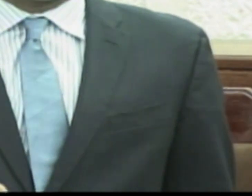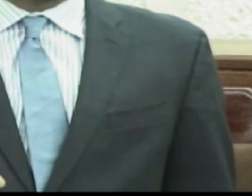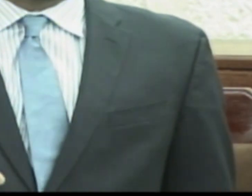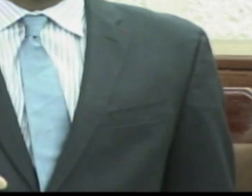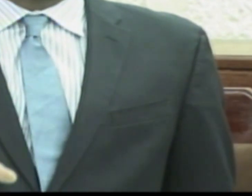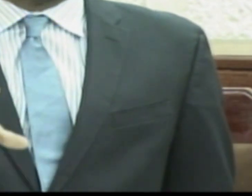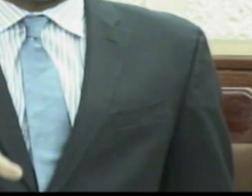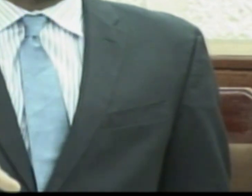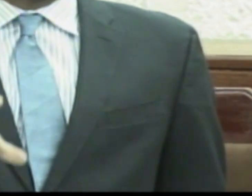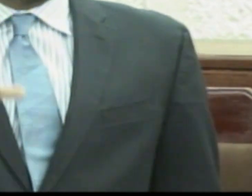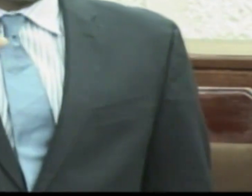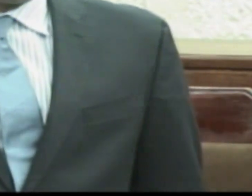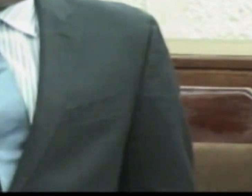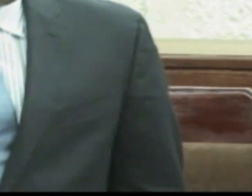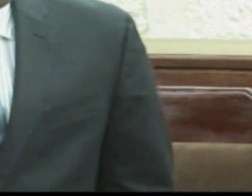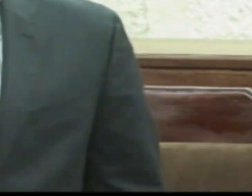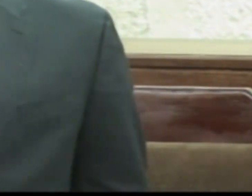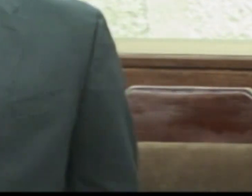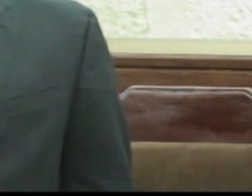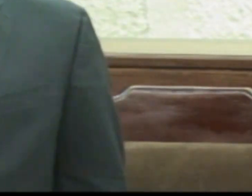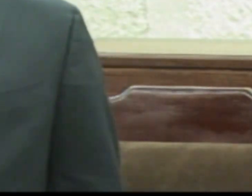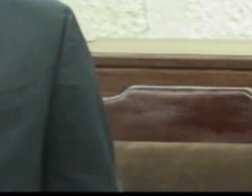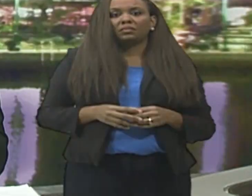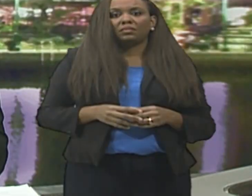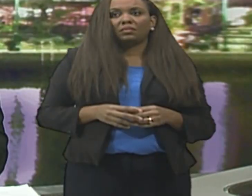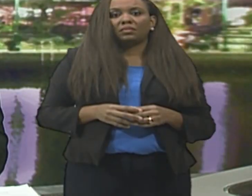activity being public.